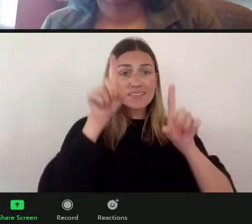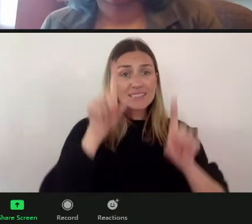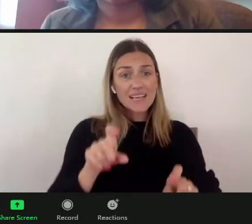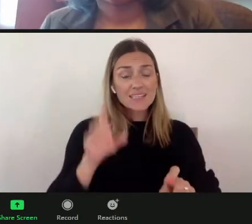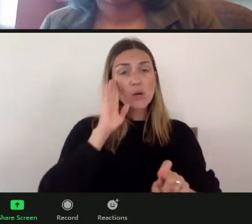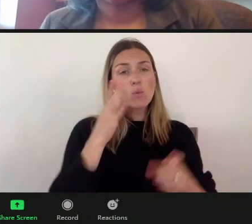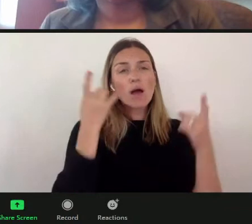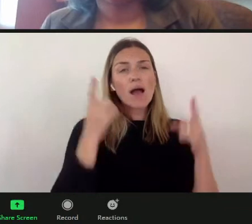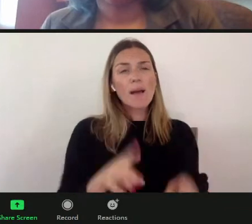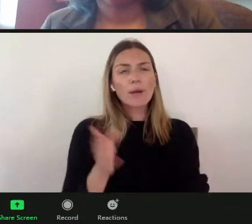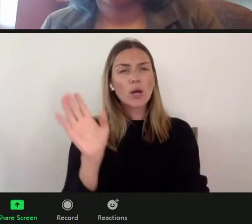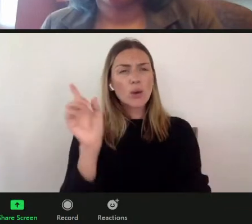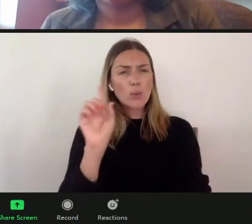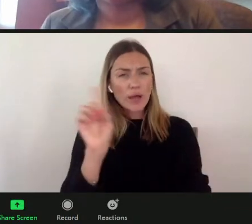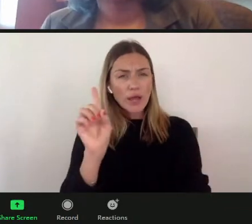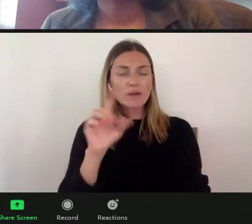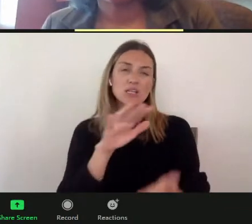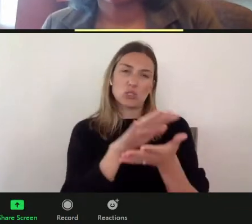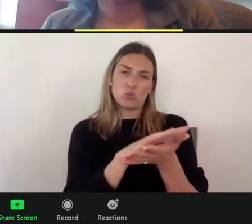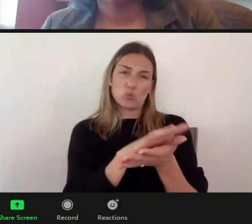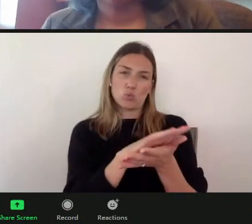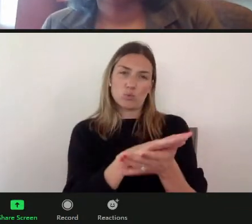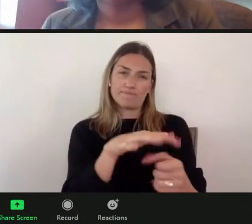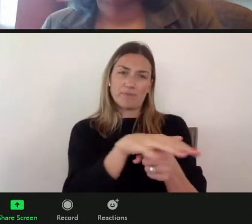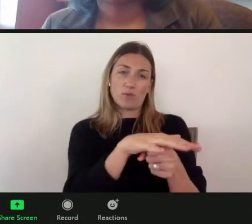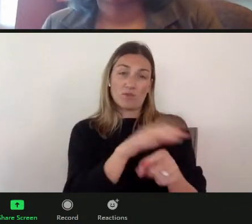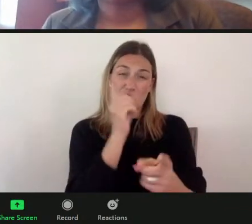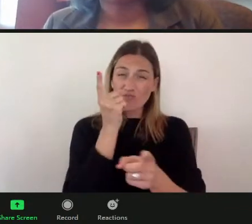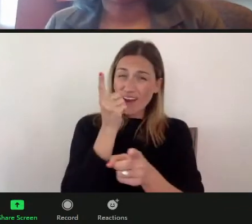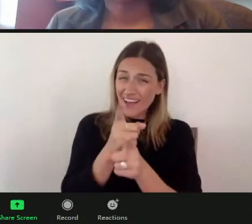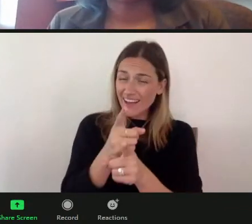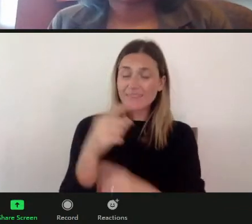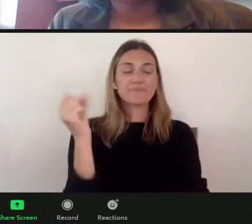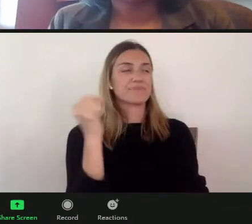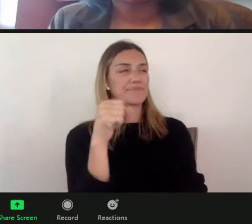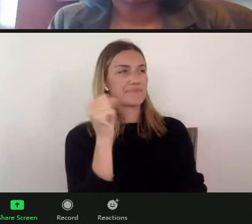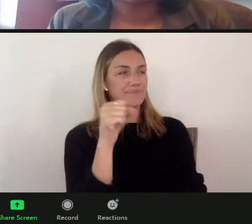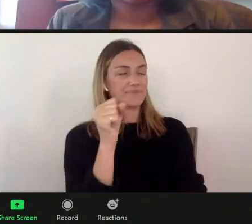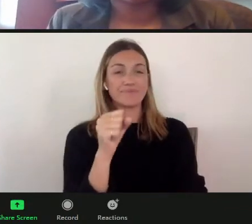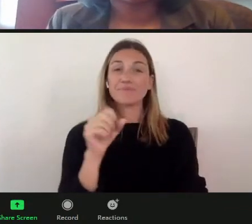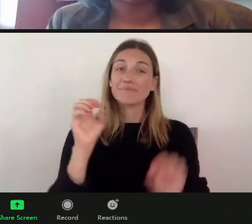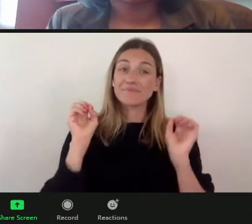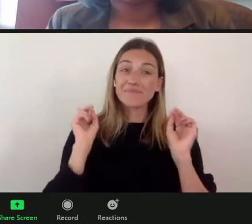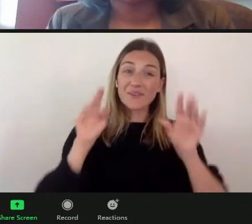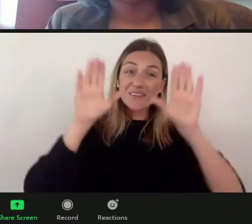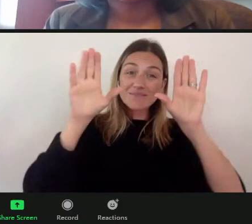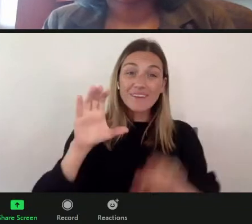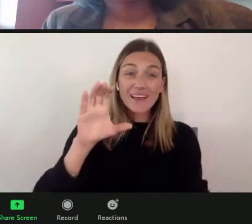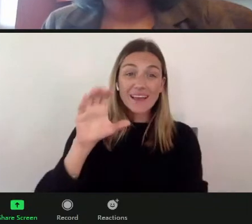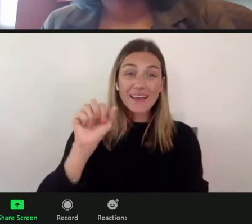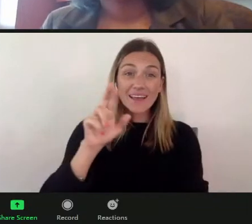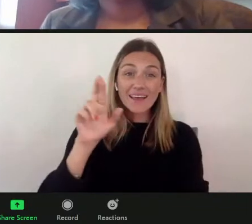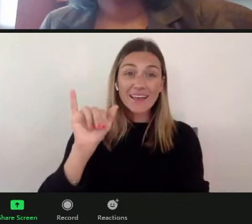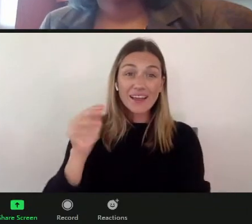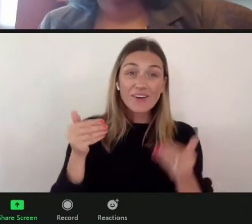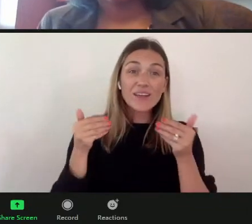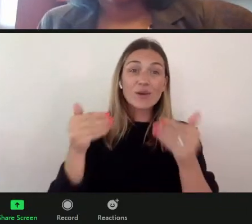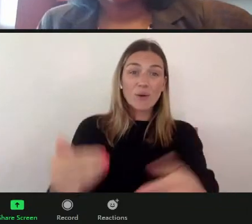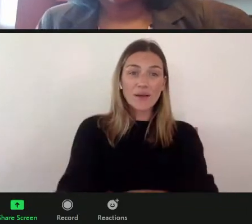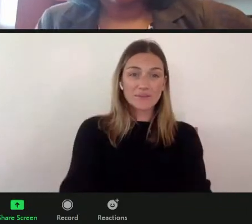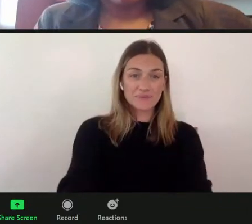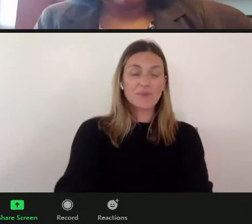happen at the school location, correct? That's correct. Awesome. Okay, great. Carrie, go ahead.